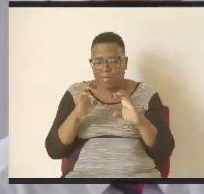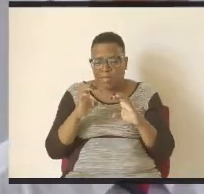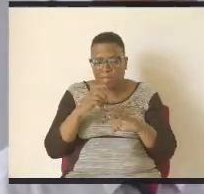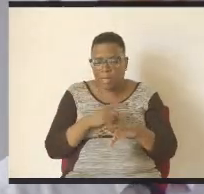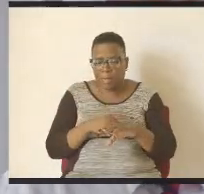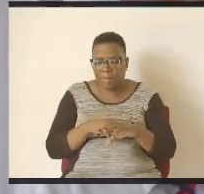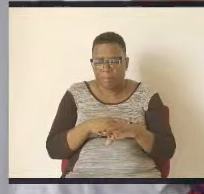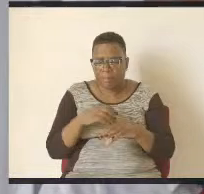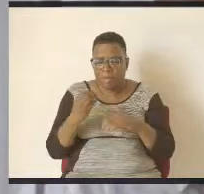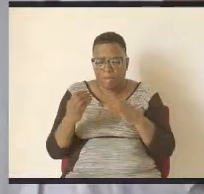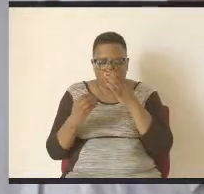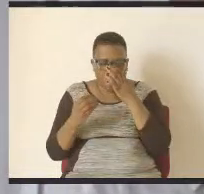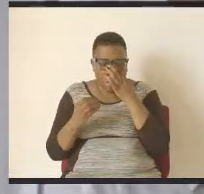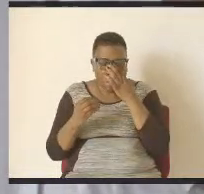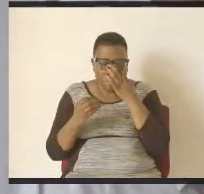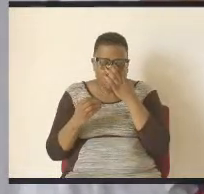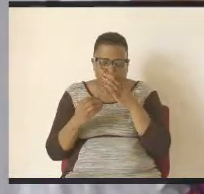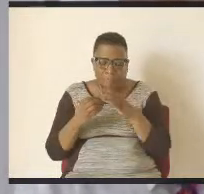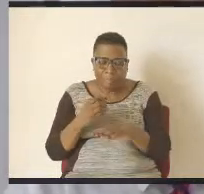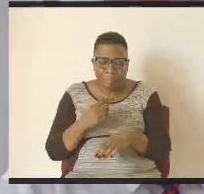Another season of